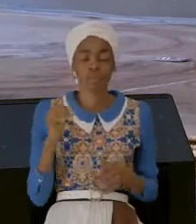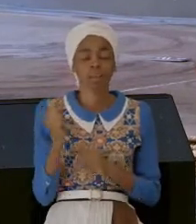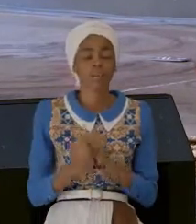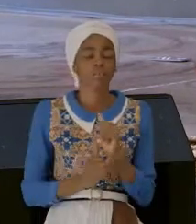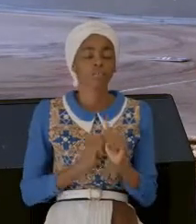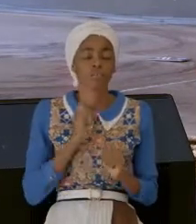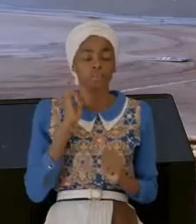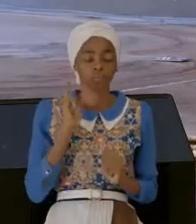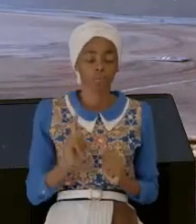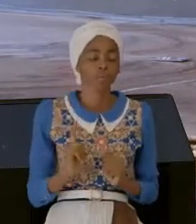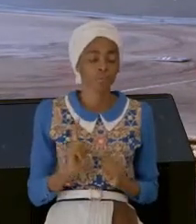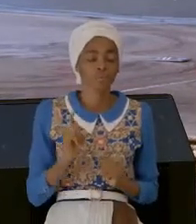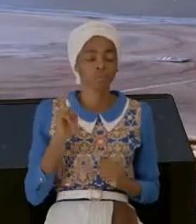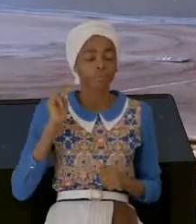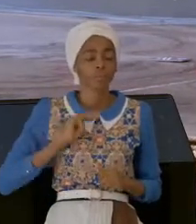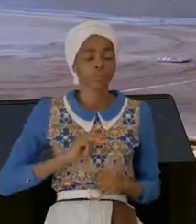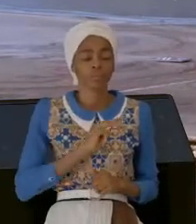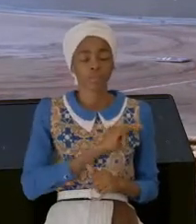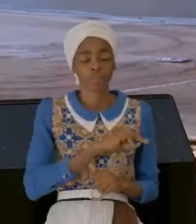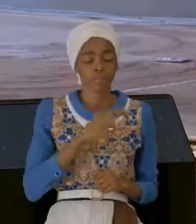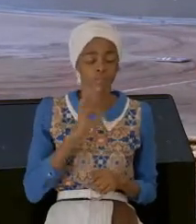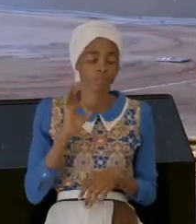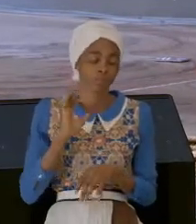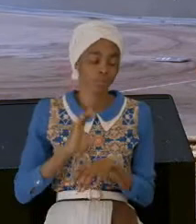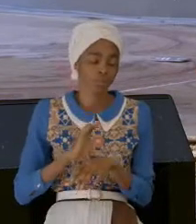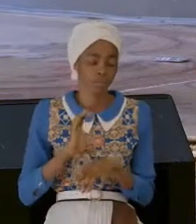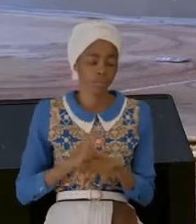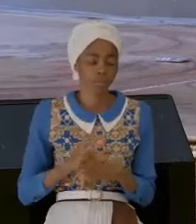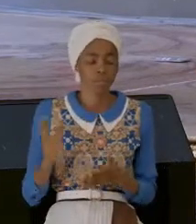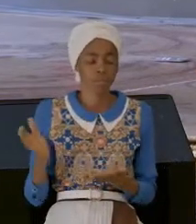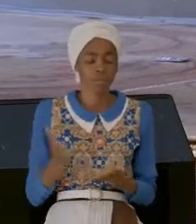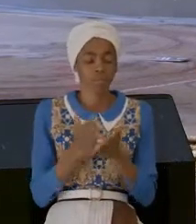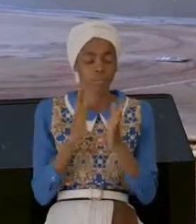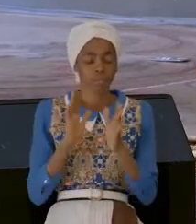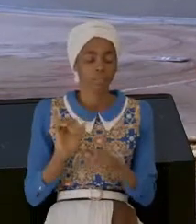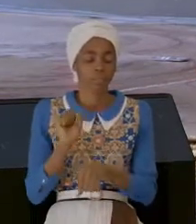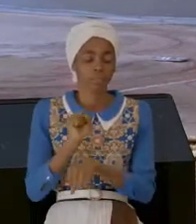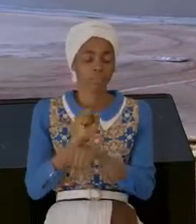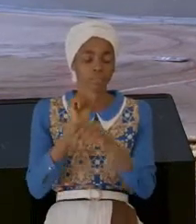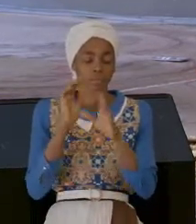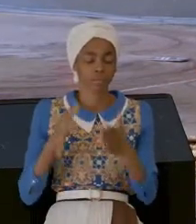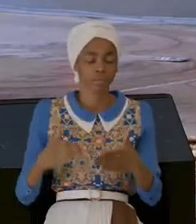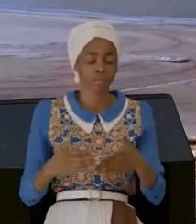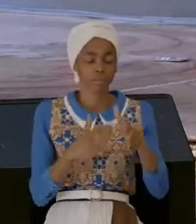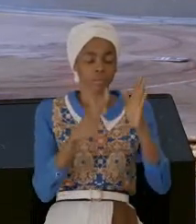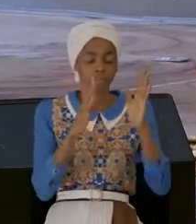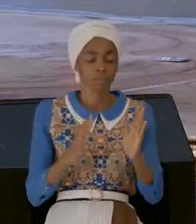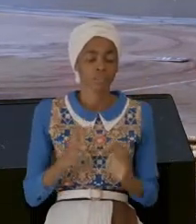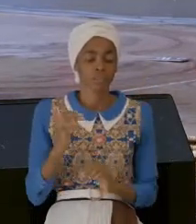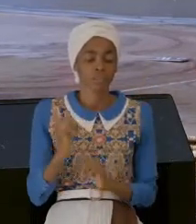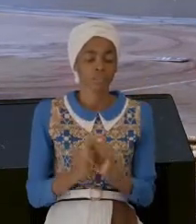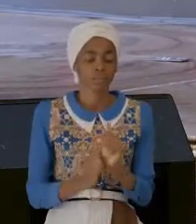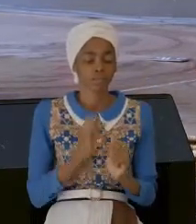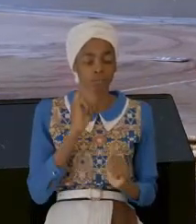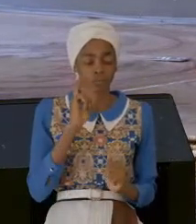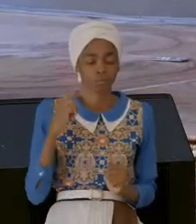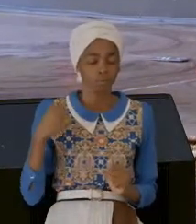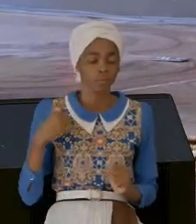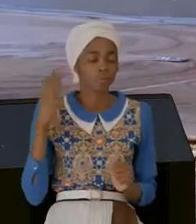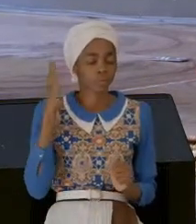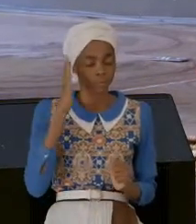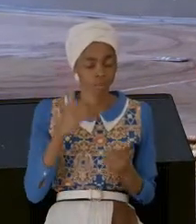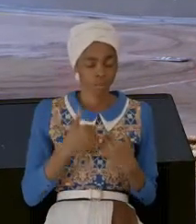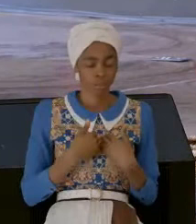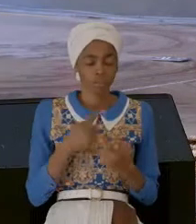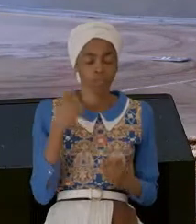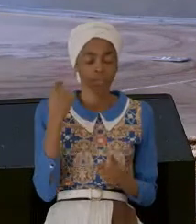members of the church singers workers leaders everyone will have the